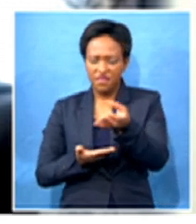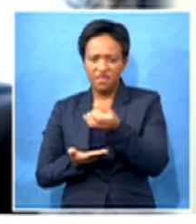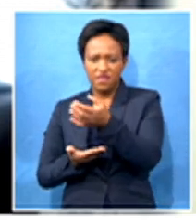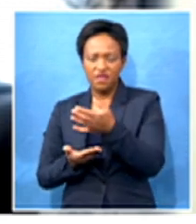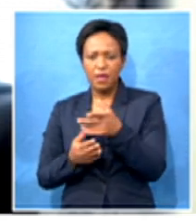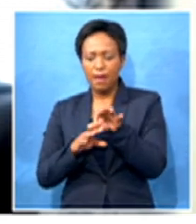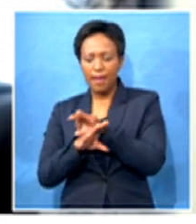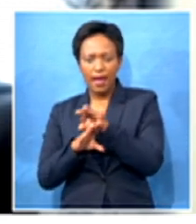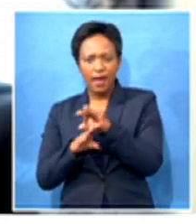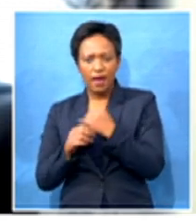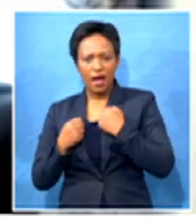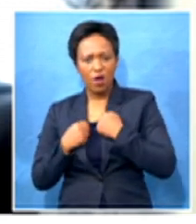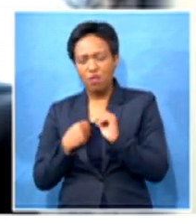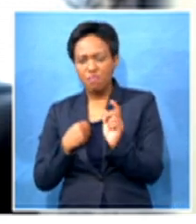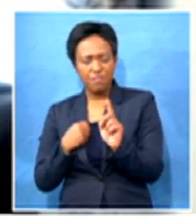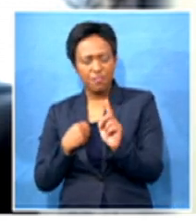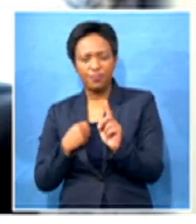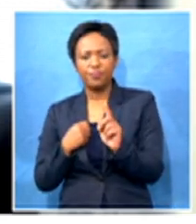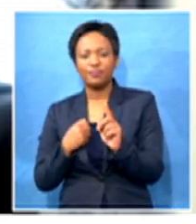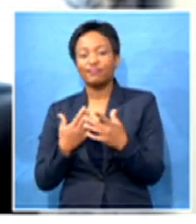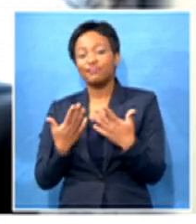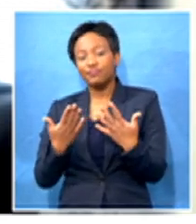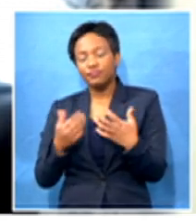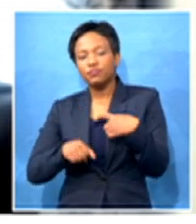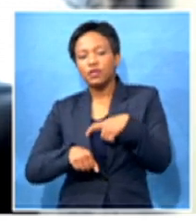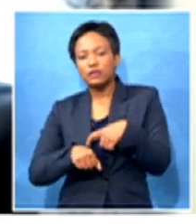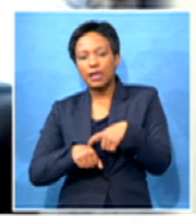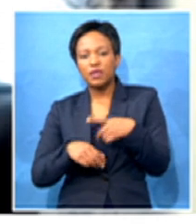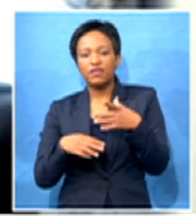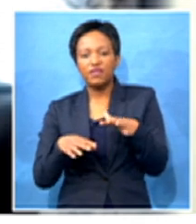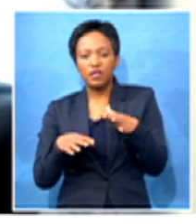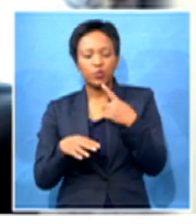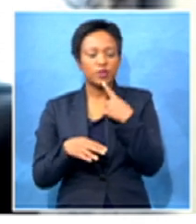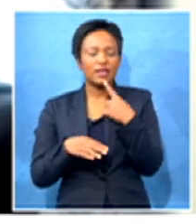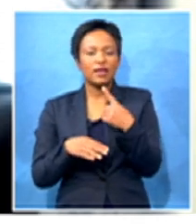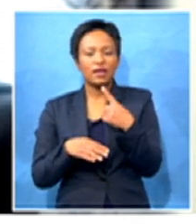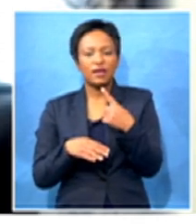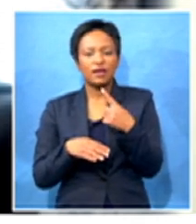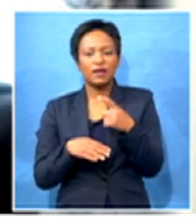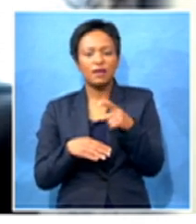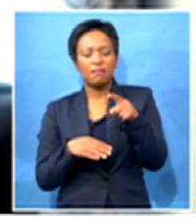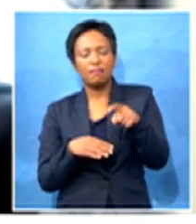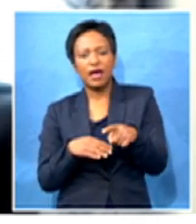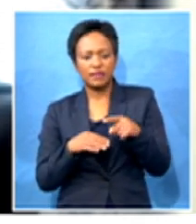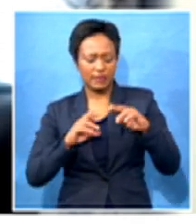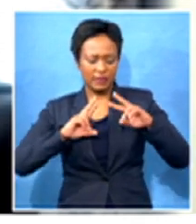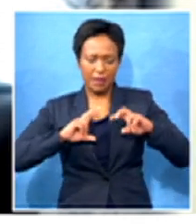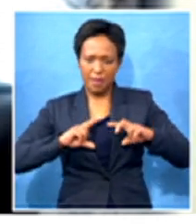plan. By the time it was said that there should be an